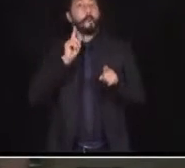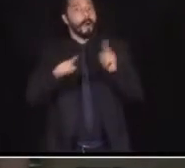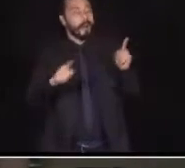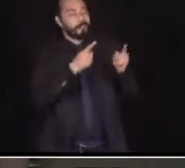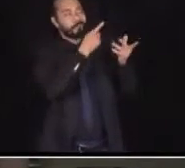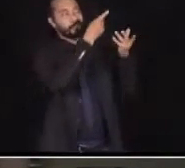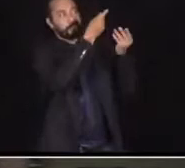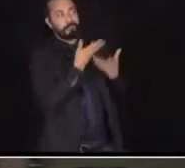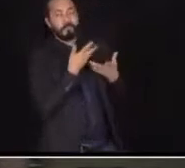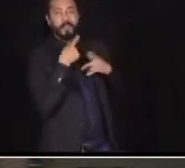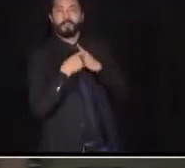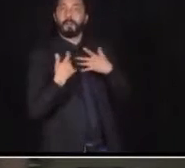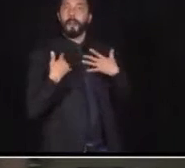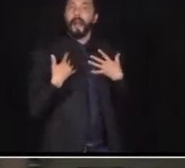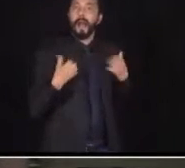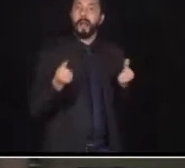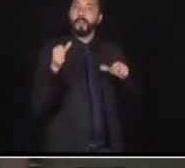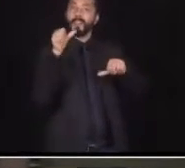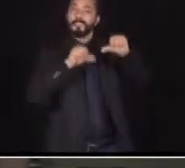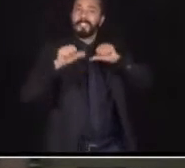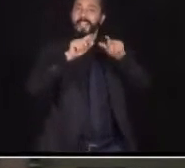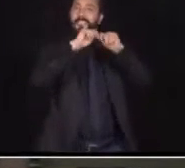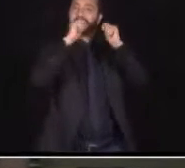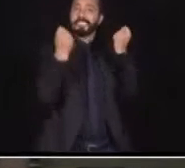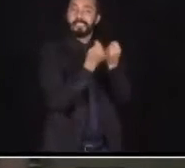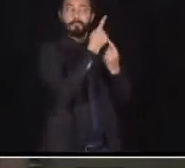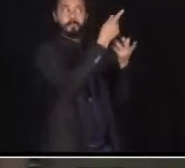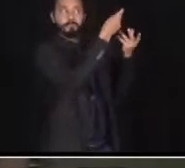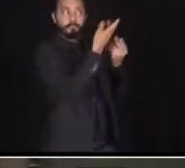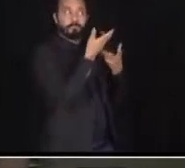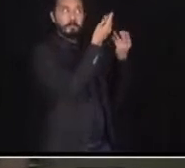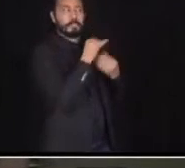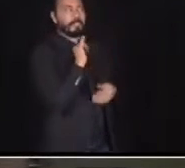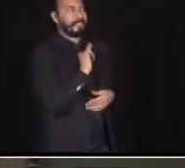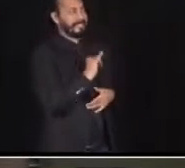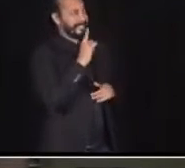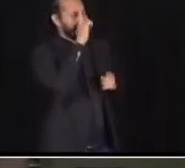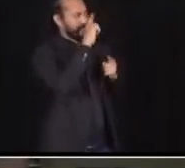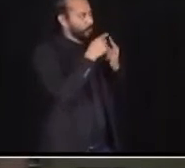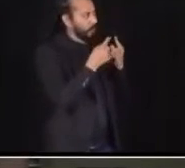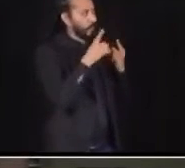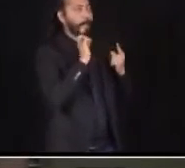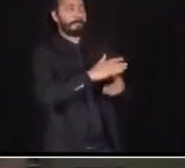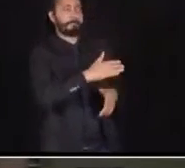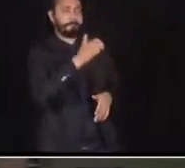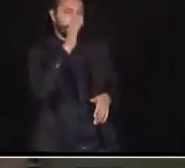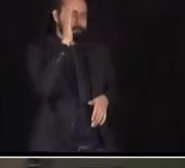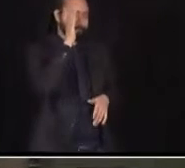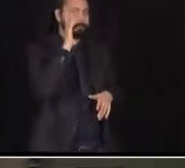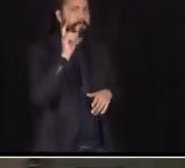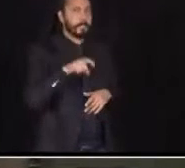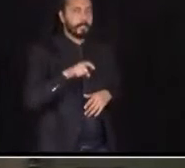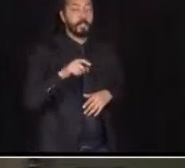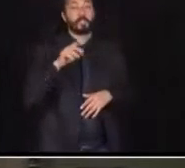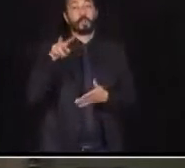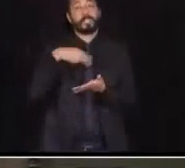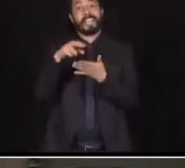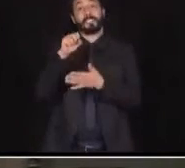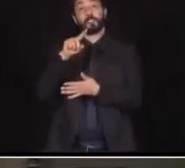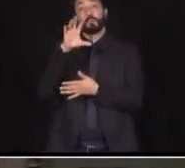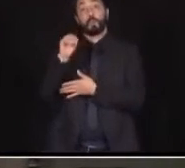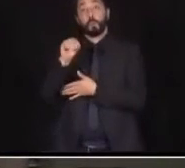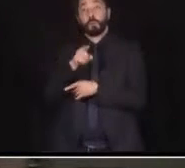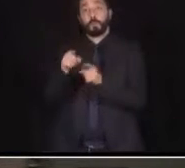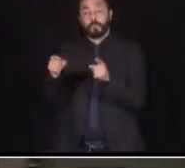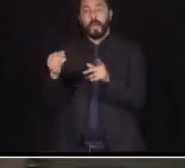epidemiologists, and the rest of the team. You don't think it frustrates me, but I can tell all the dance studios, I'm onto it. I will ask. I will